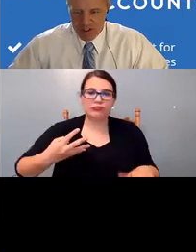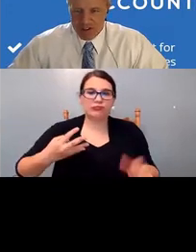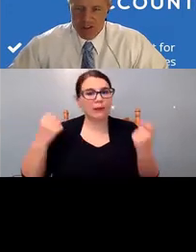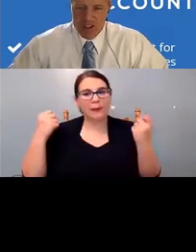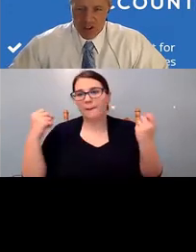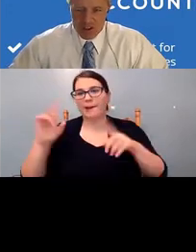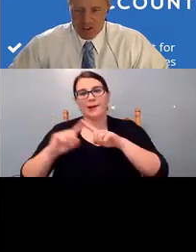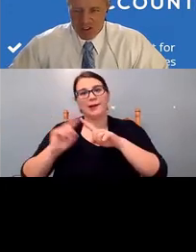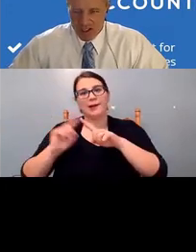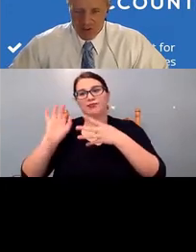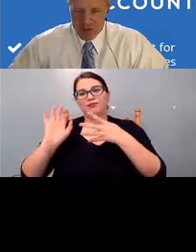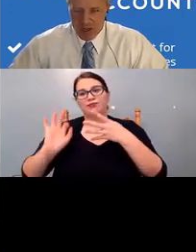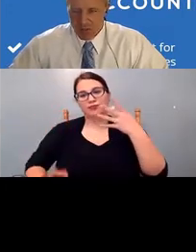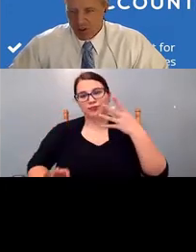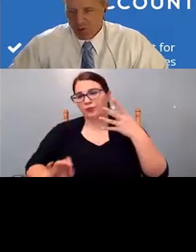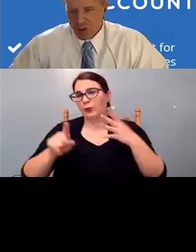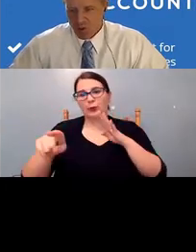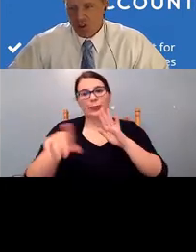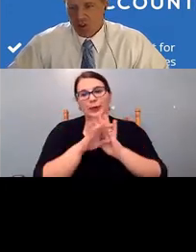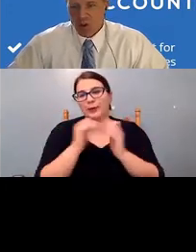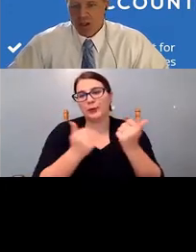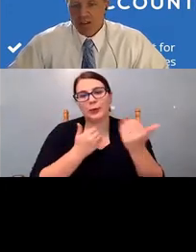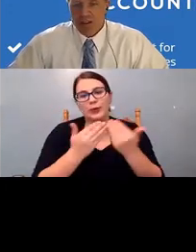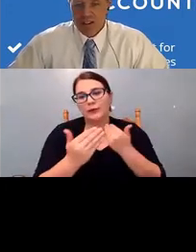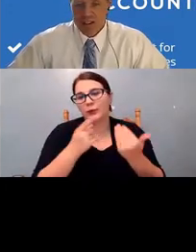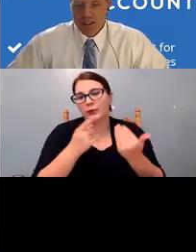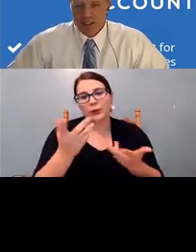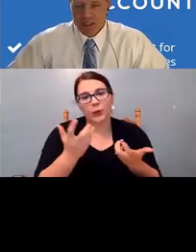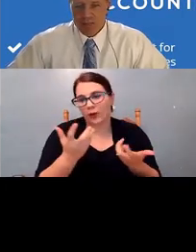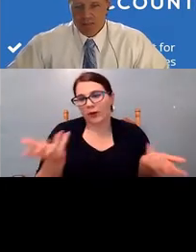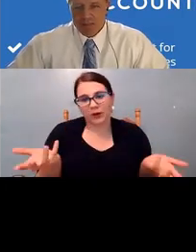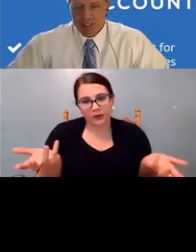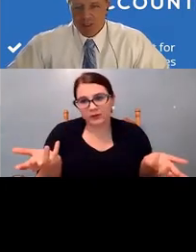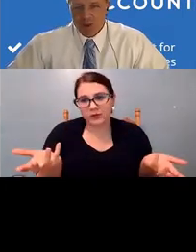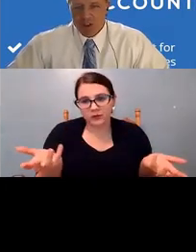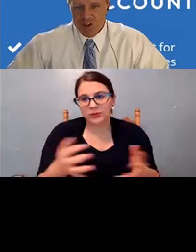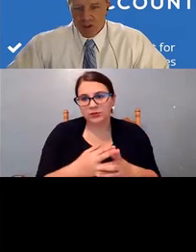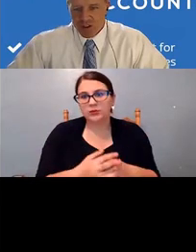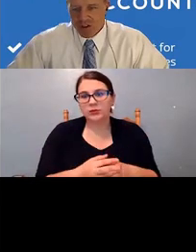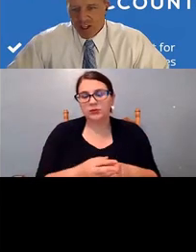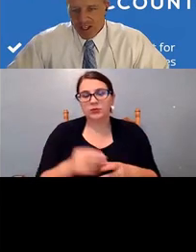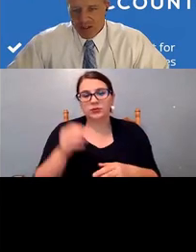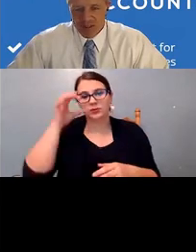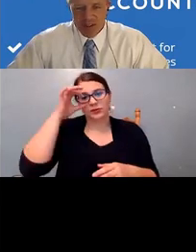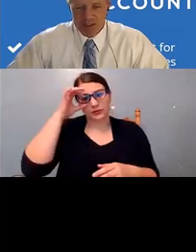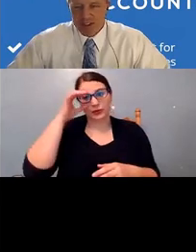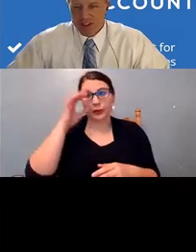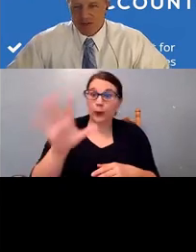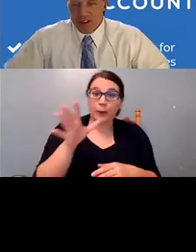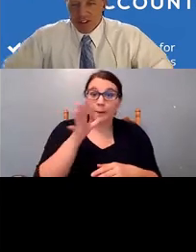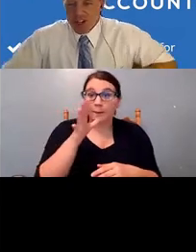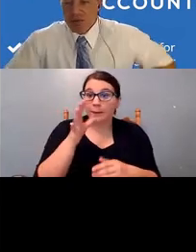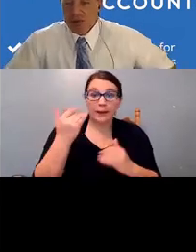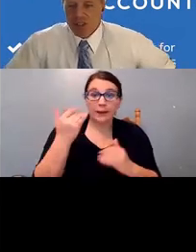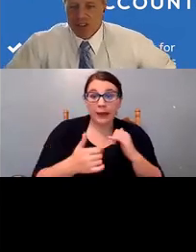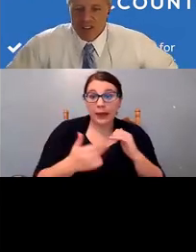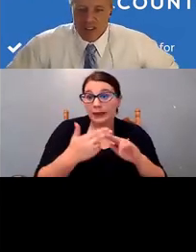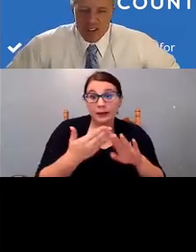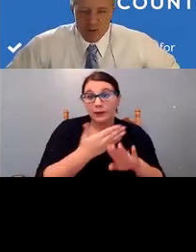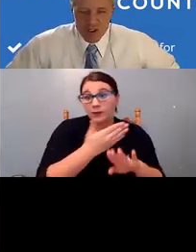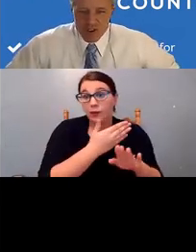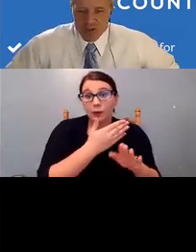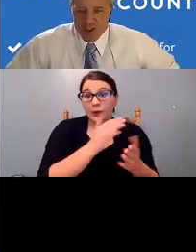than this. You can select from the option which one you want. You know, what is your mother's name is a very common